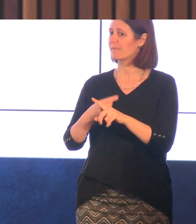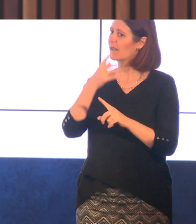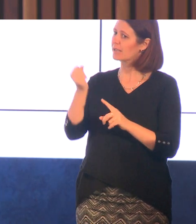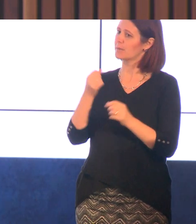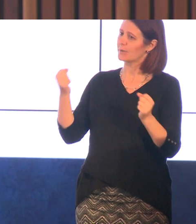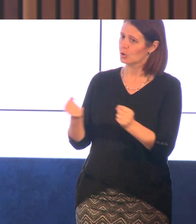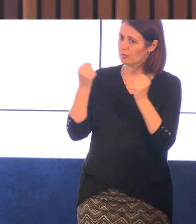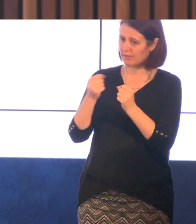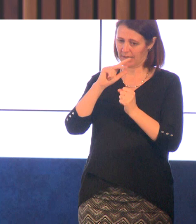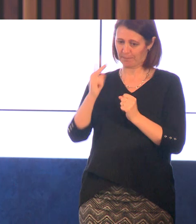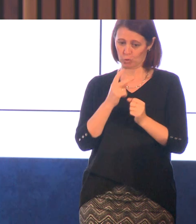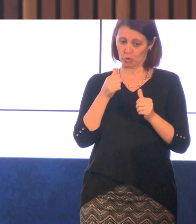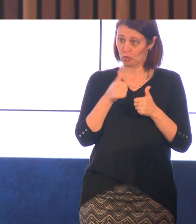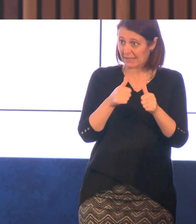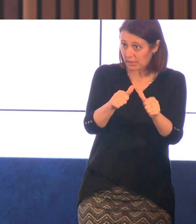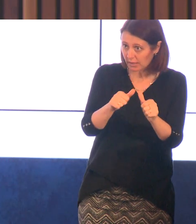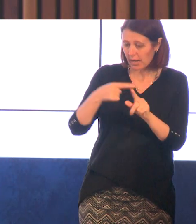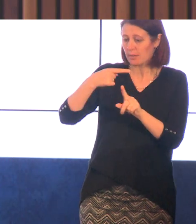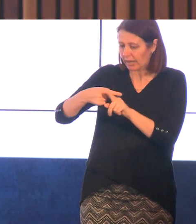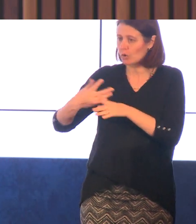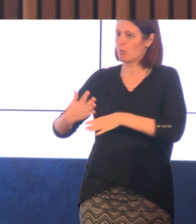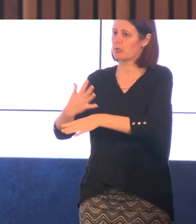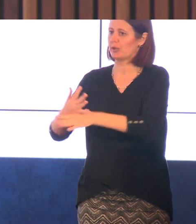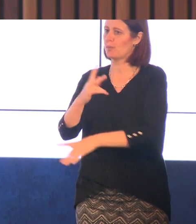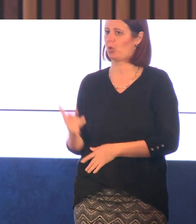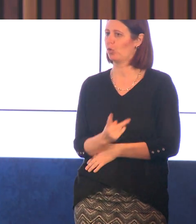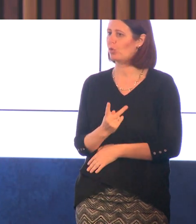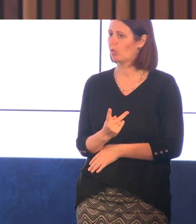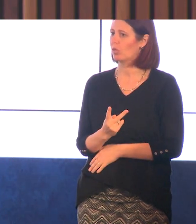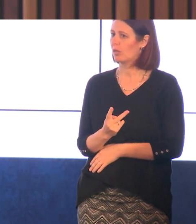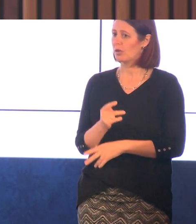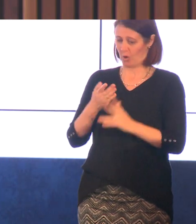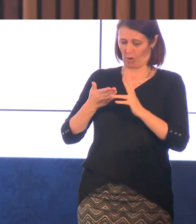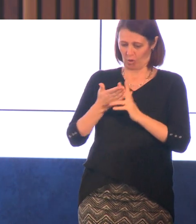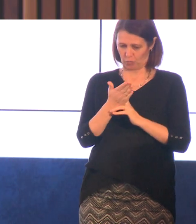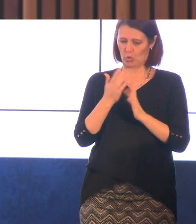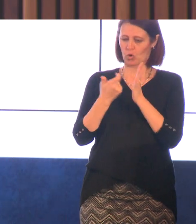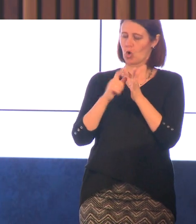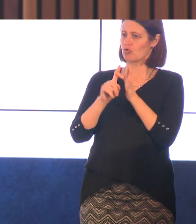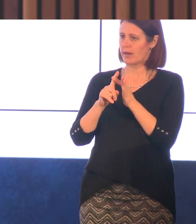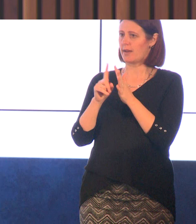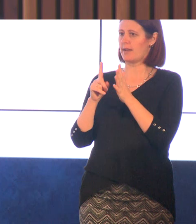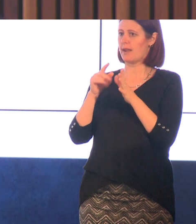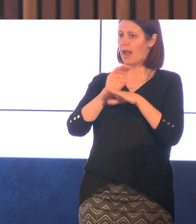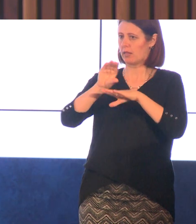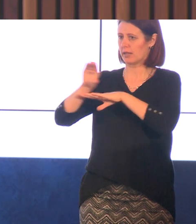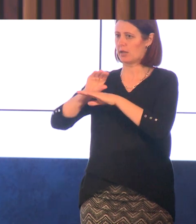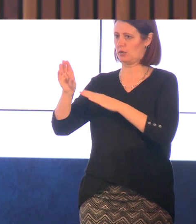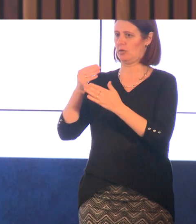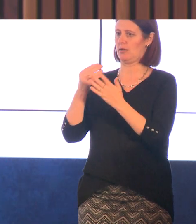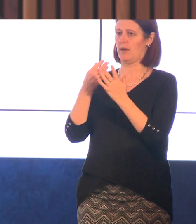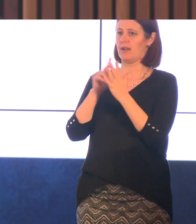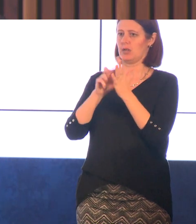strengthened both strategically and operationally, largely through a reallocation of NDIS